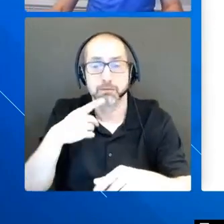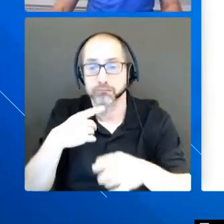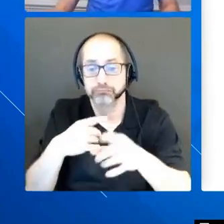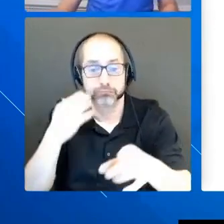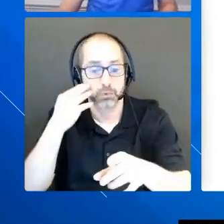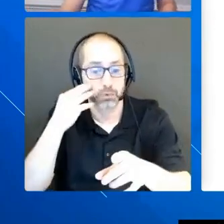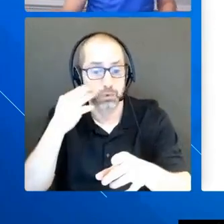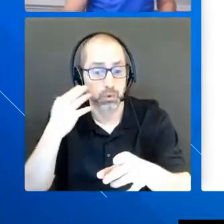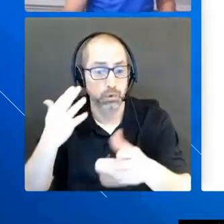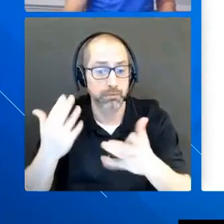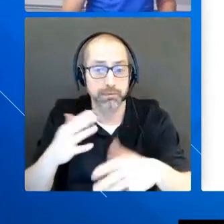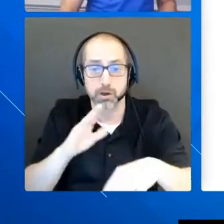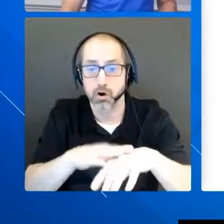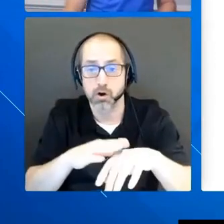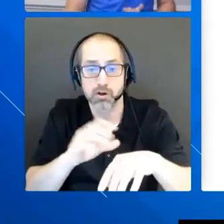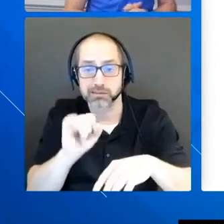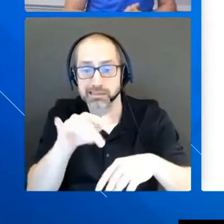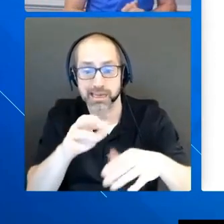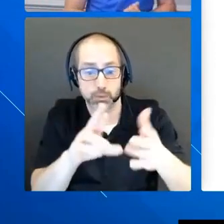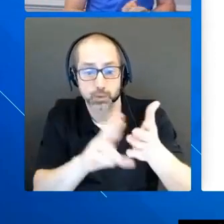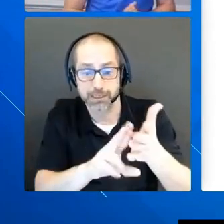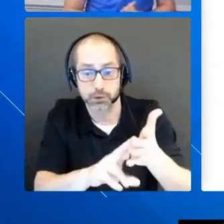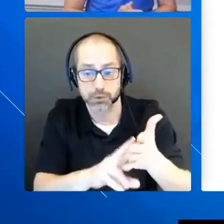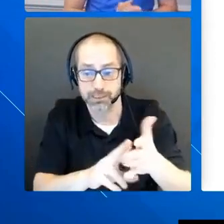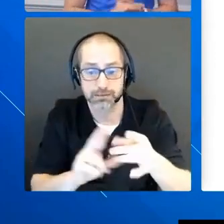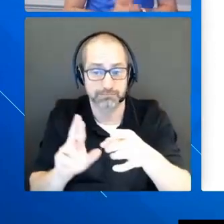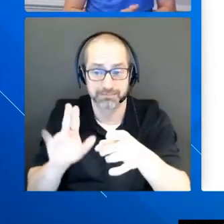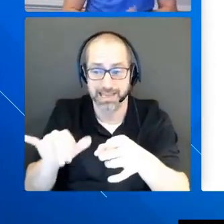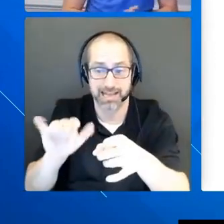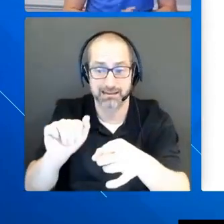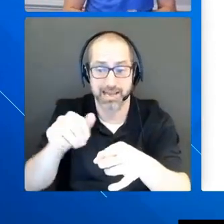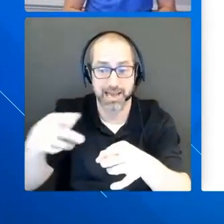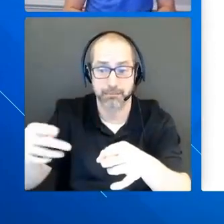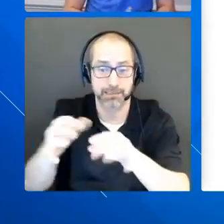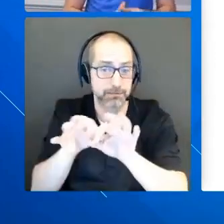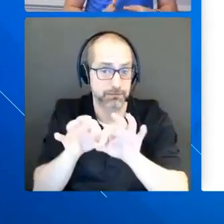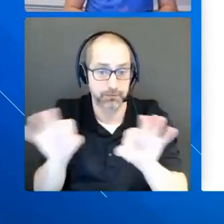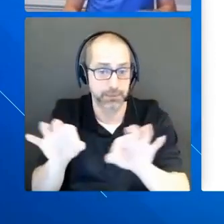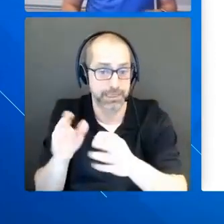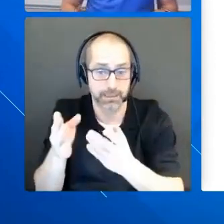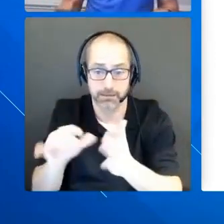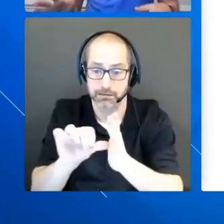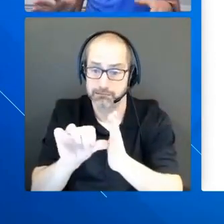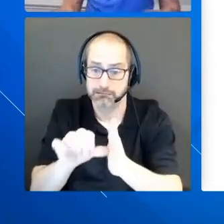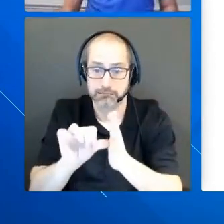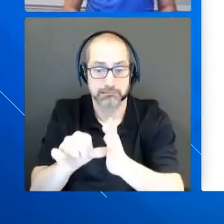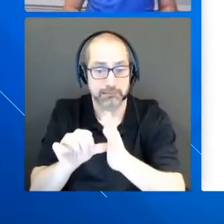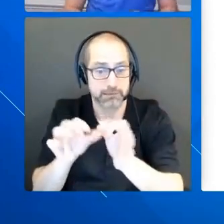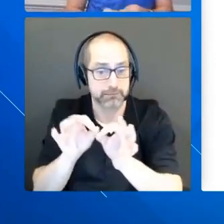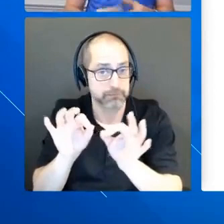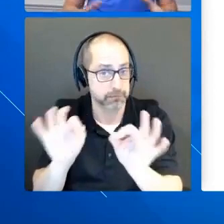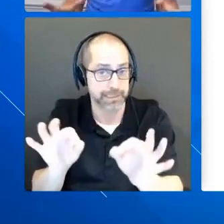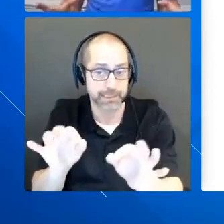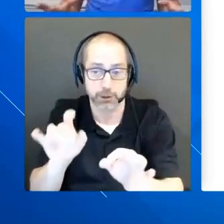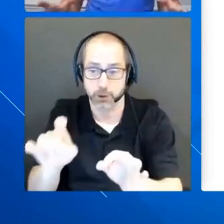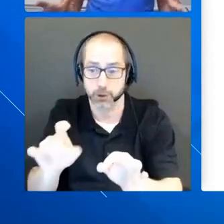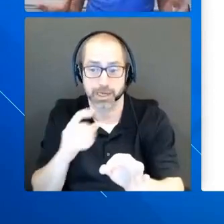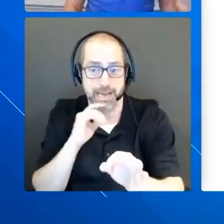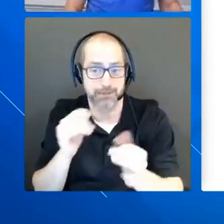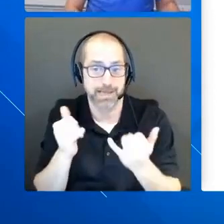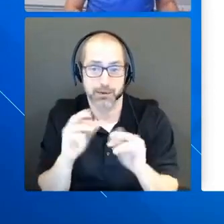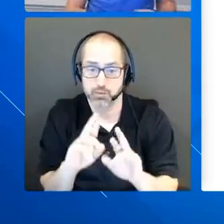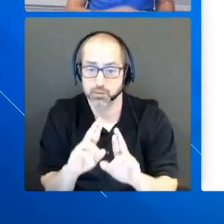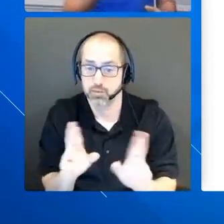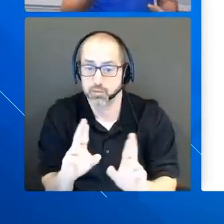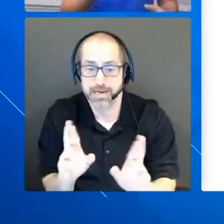like on-site registration, these apps are free. Really, really stress you should have them pre-installed,